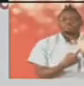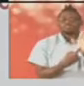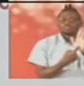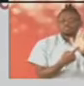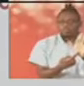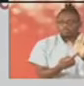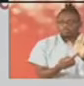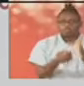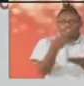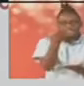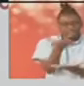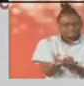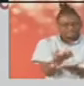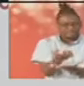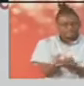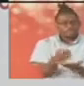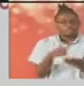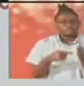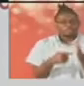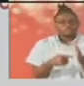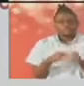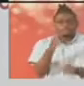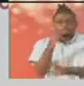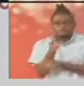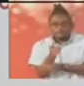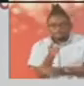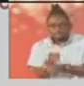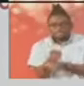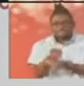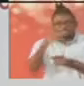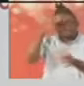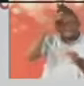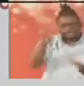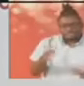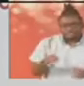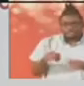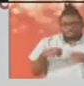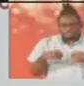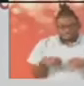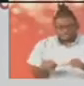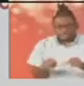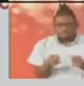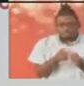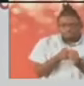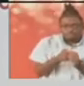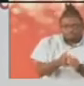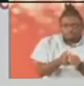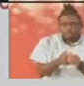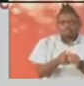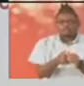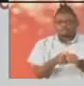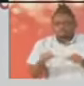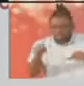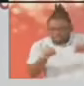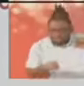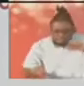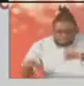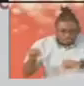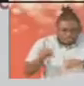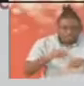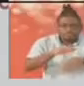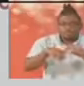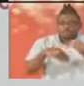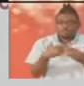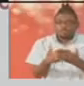evidence-informed decision-making, respect for science, and timely coordinated collaborative actions. These words are